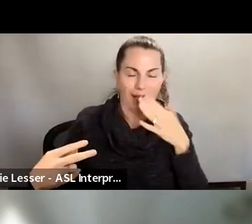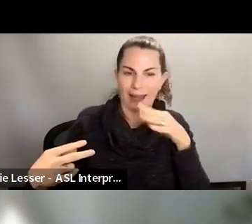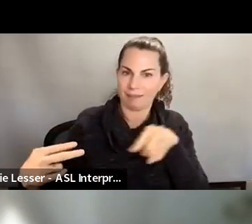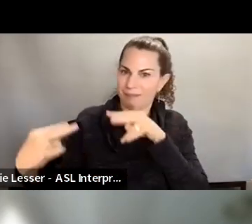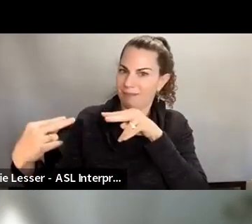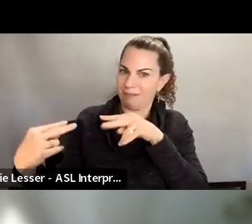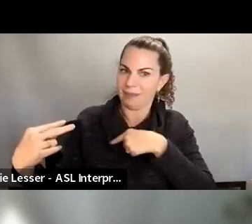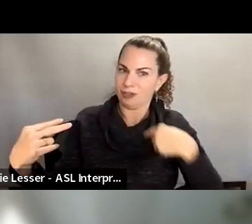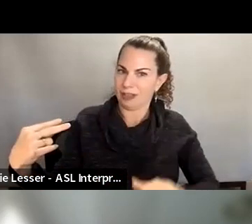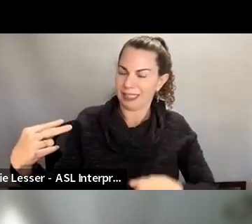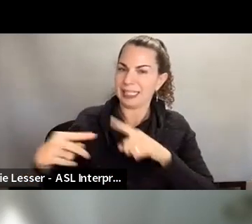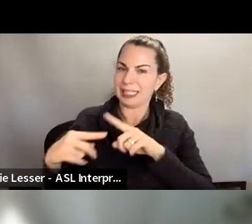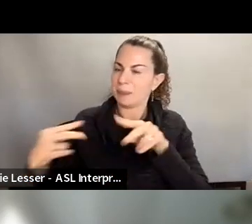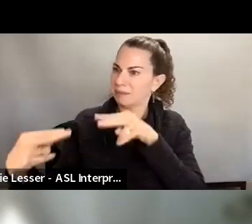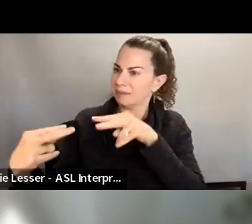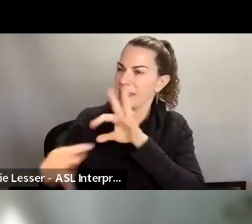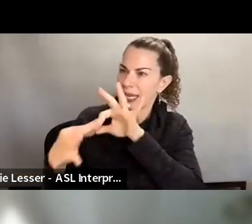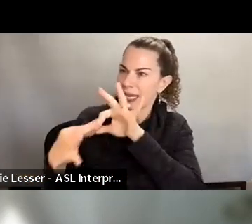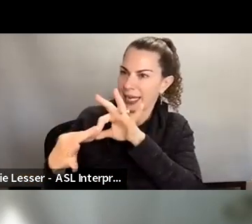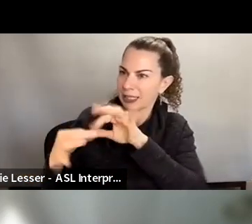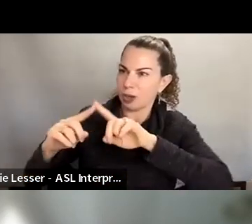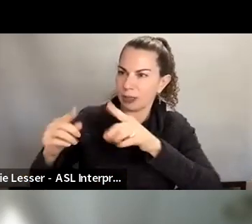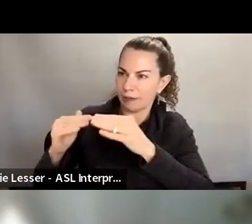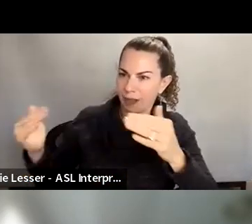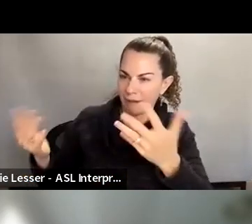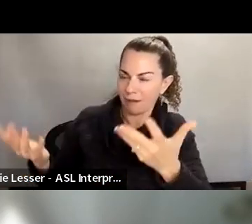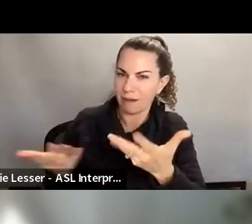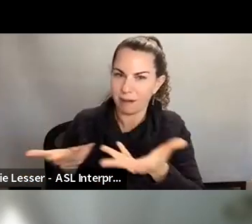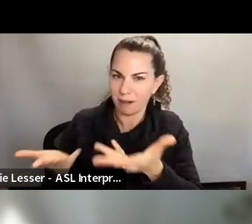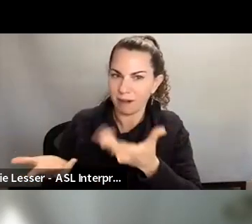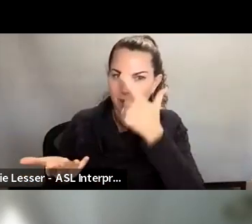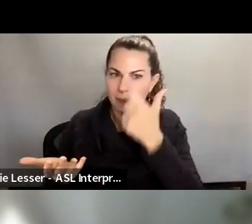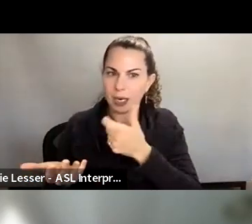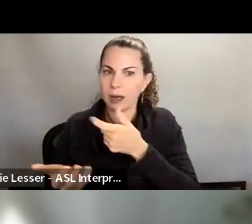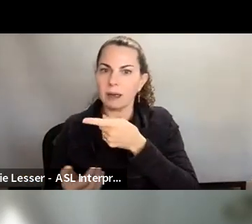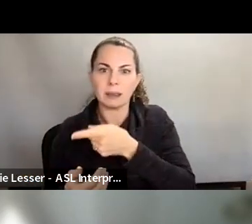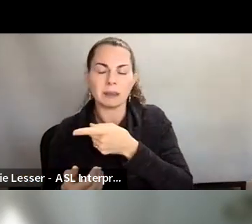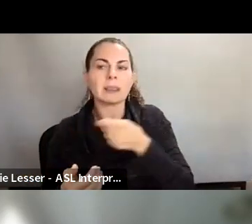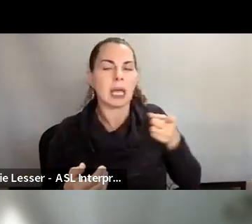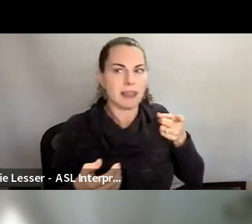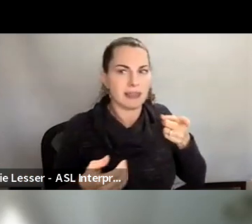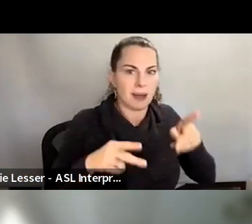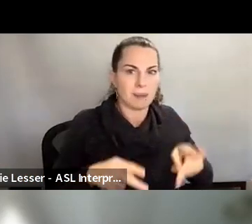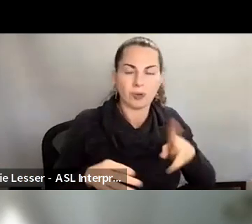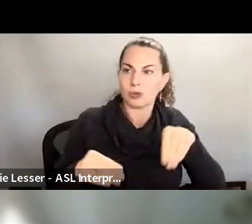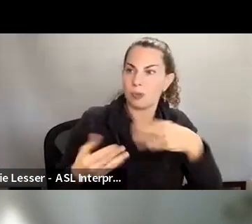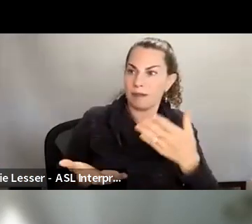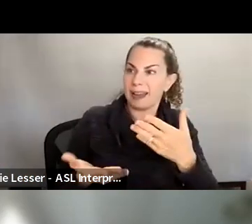and discussion took place, and they connected on a very different level, because he spent years in China providing medicine.